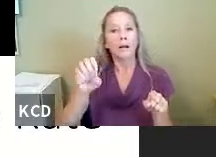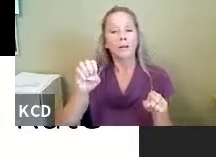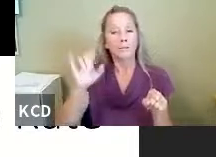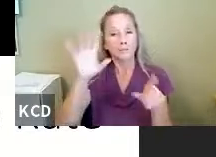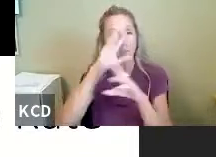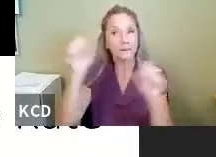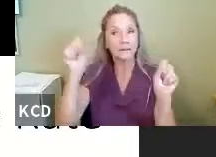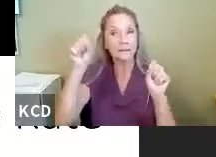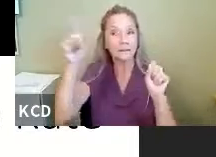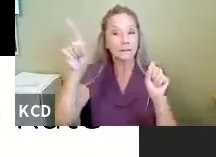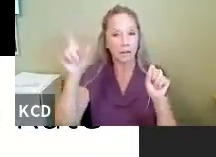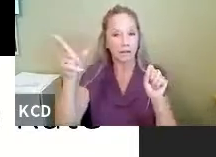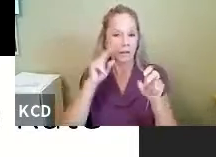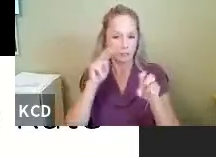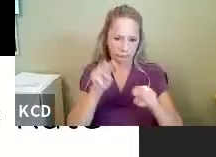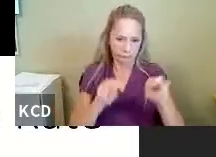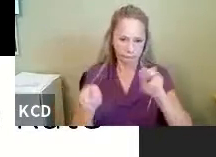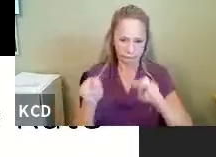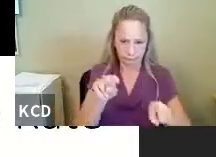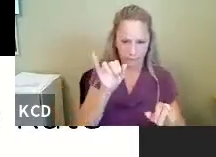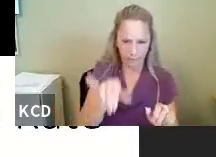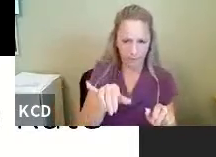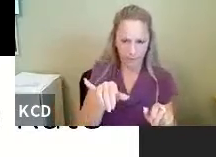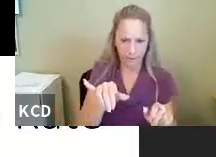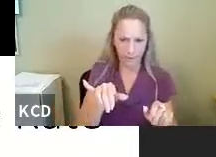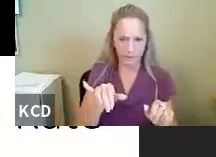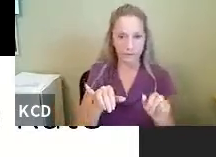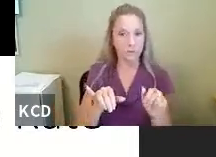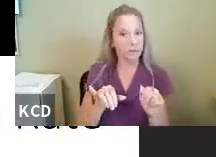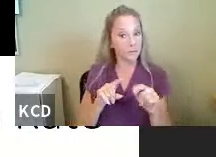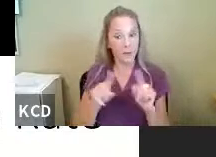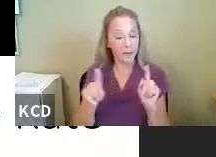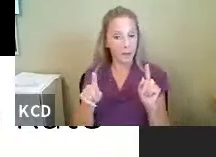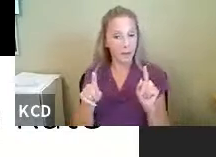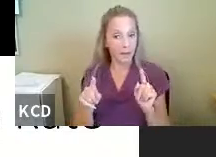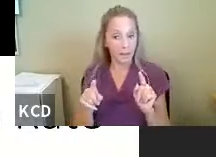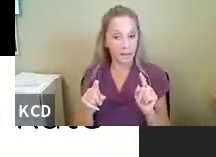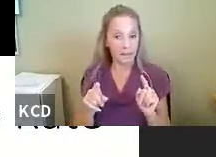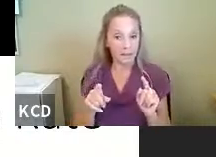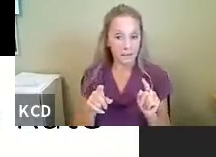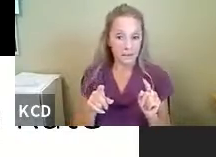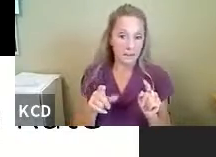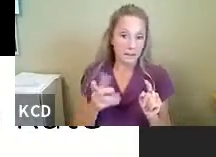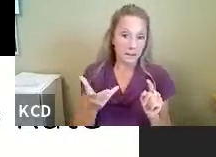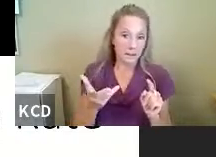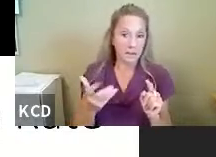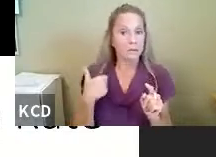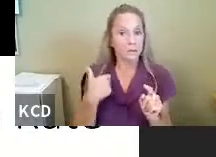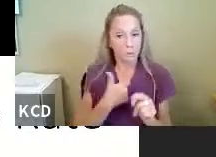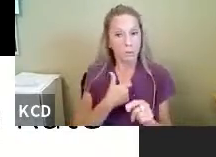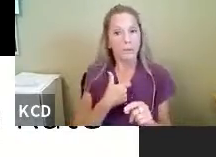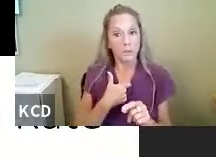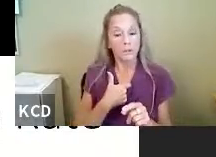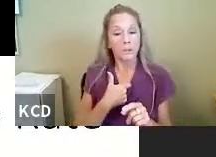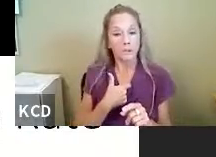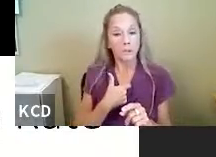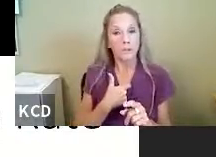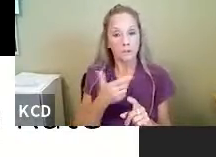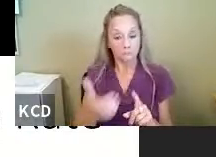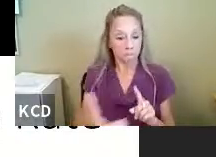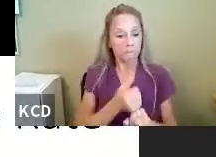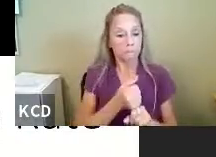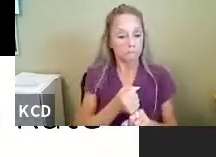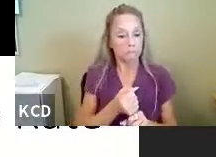Dr. Buchanan has raised some concerns because we may not be we're probably capturing most of the positive tests, but may